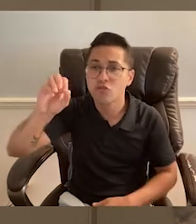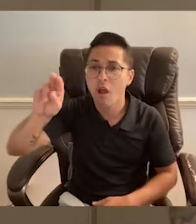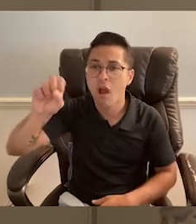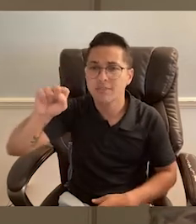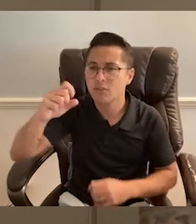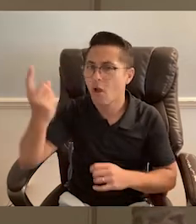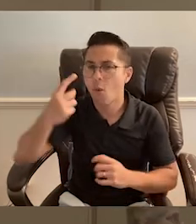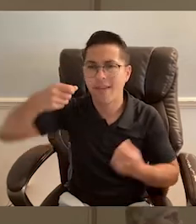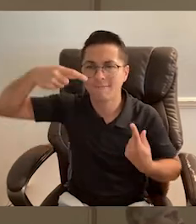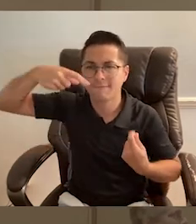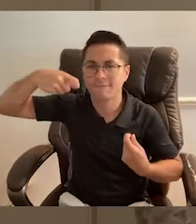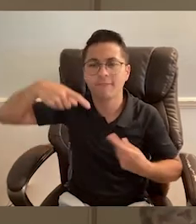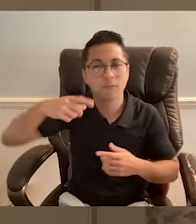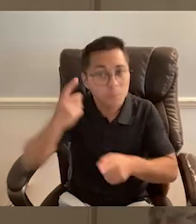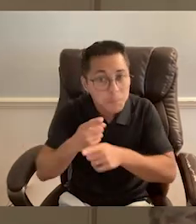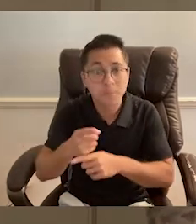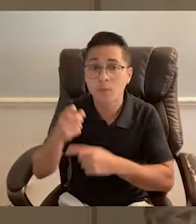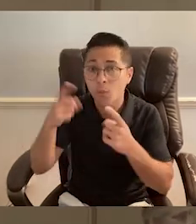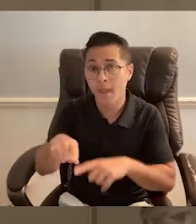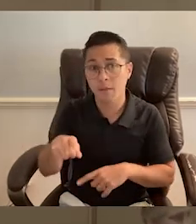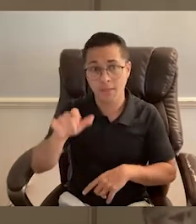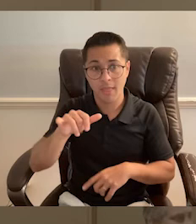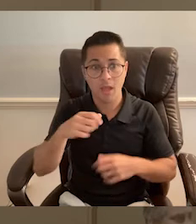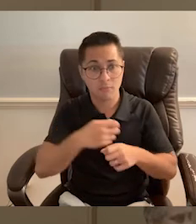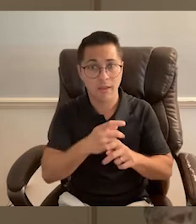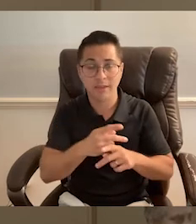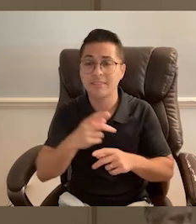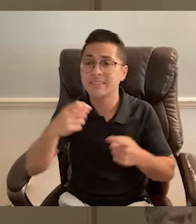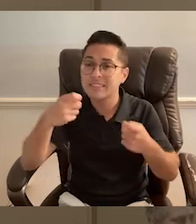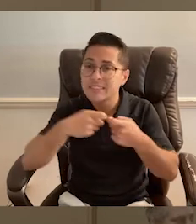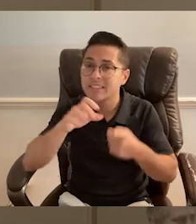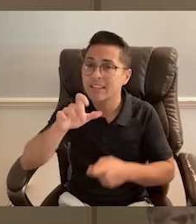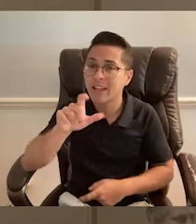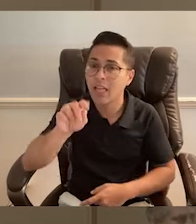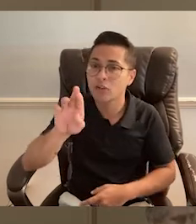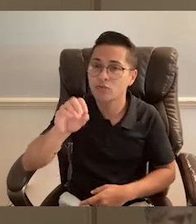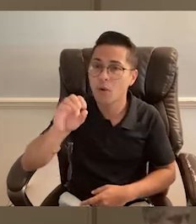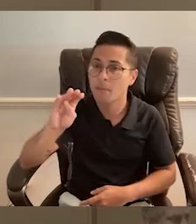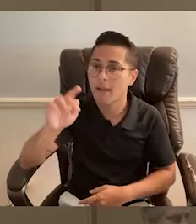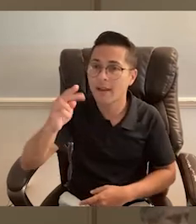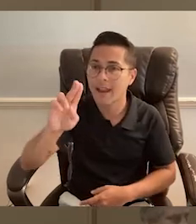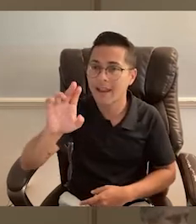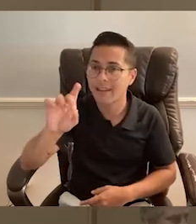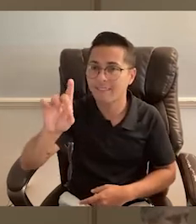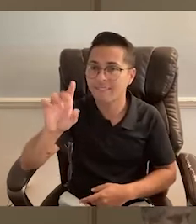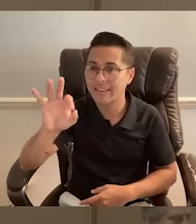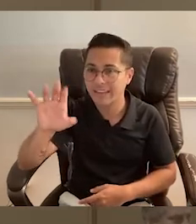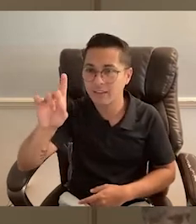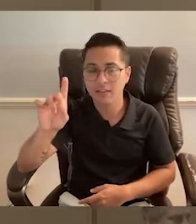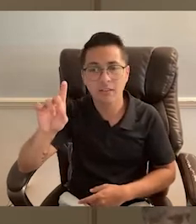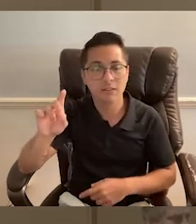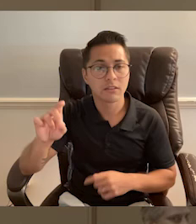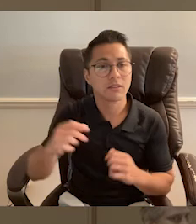that stimulus that you saw on the screen, okay, it stimulates. You have to identify an object, okay, and that it can be any